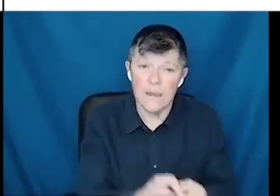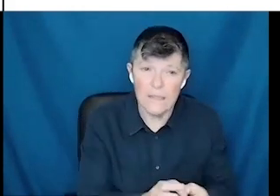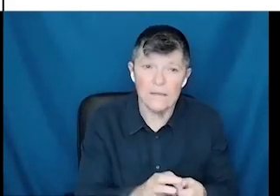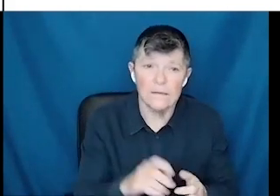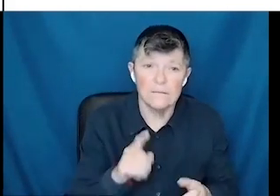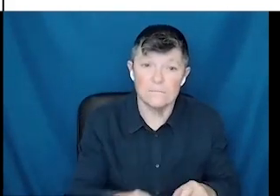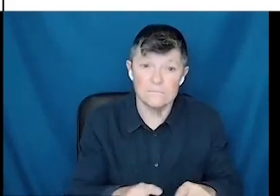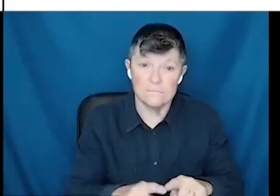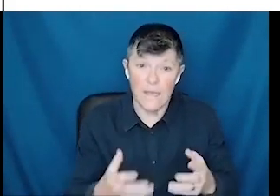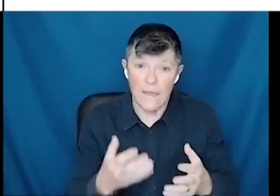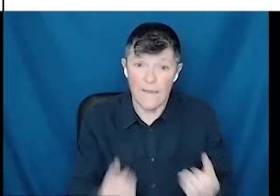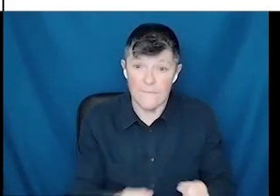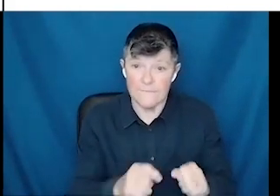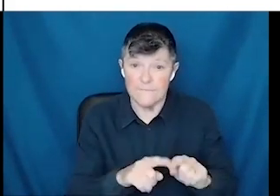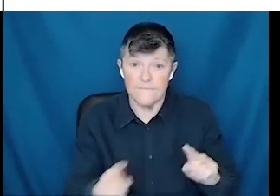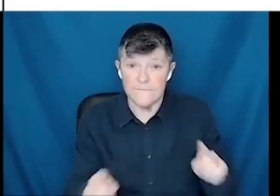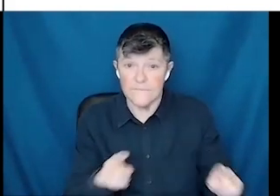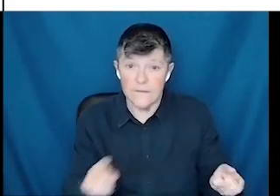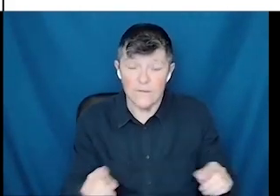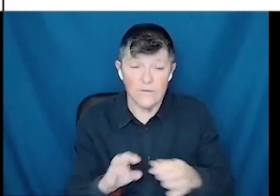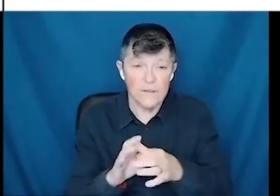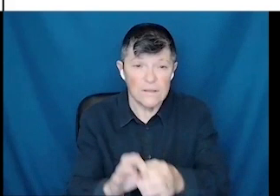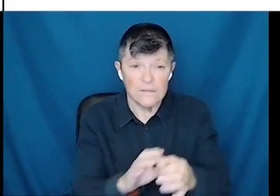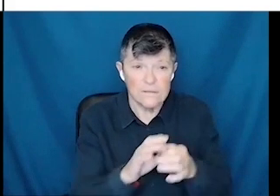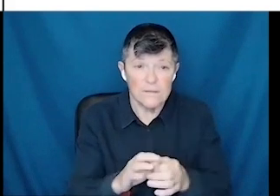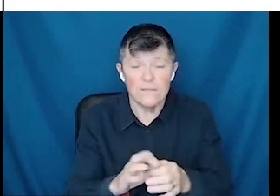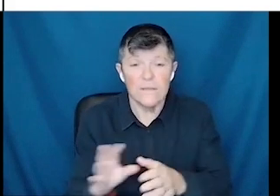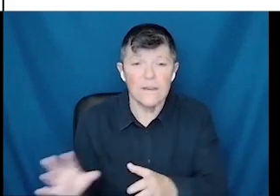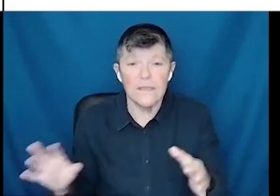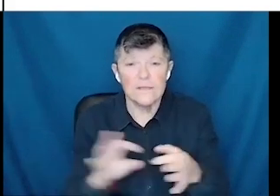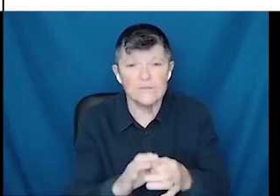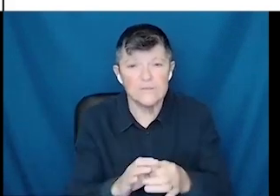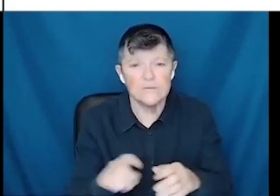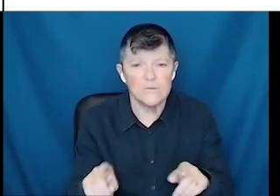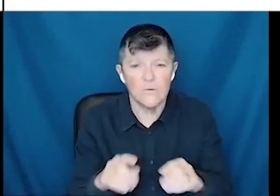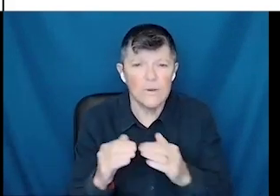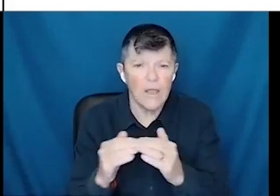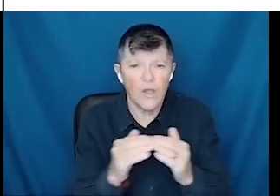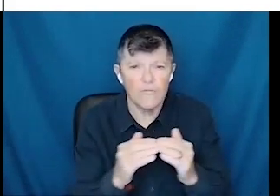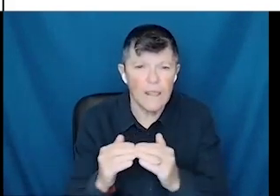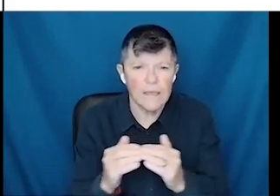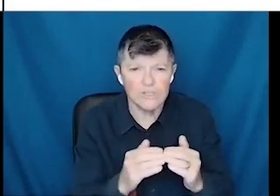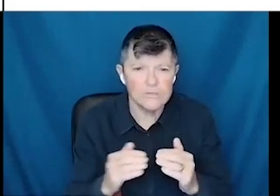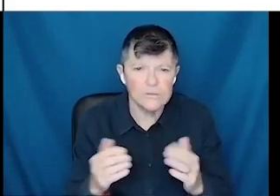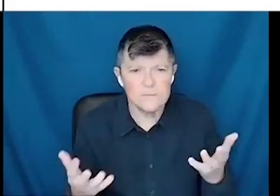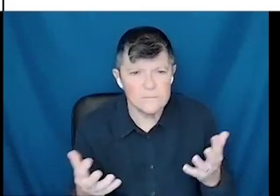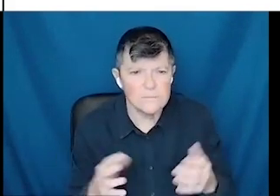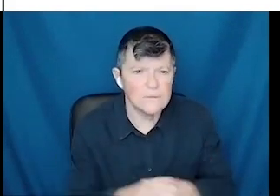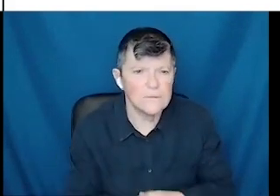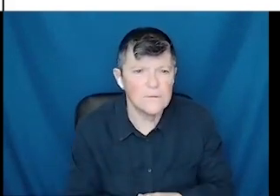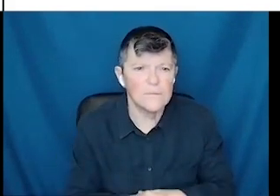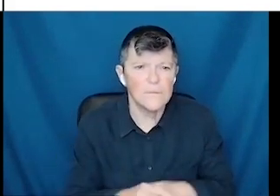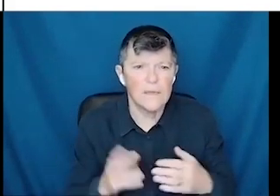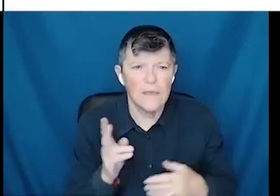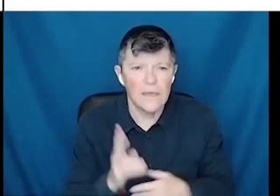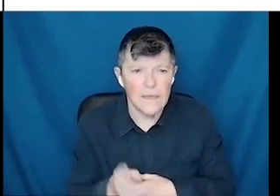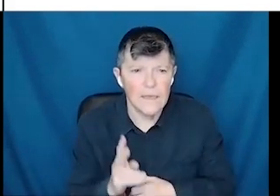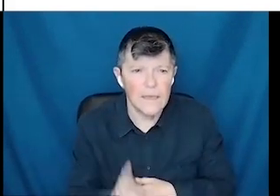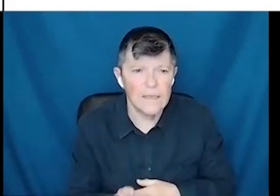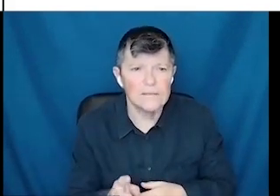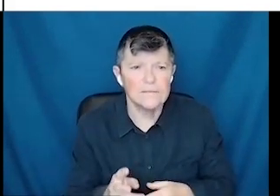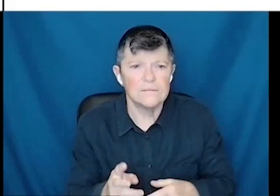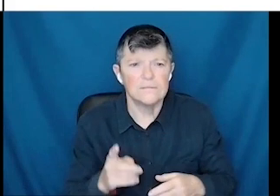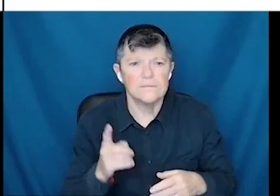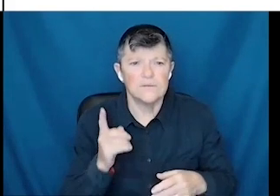related? The link between these variables is called correlation. So again, more engaging, but then it sort of very briefly and quickly